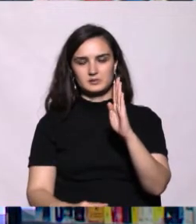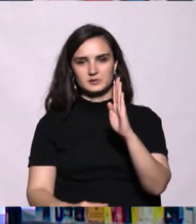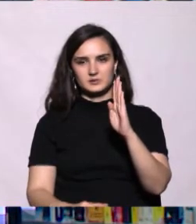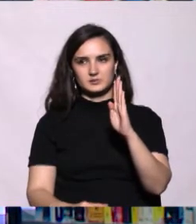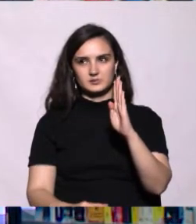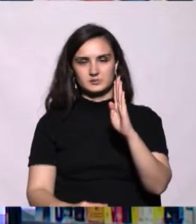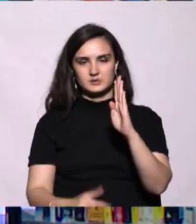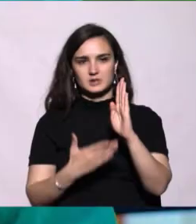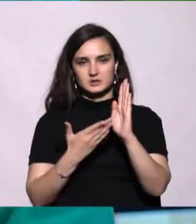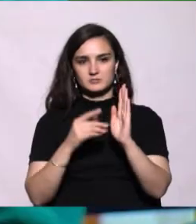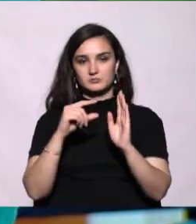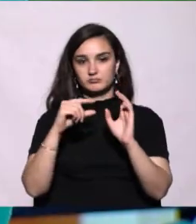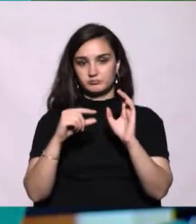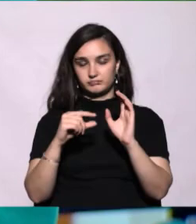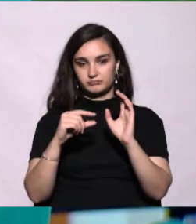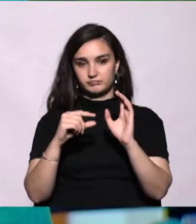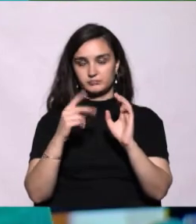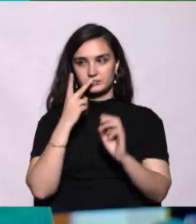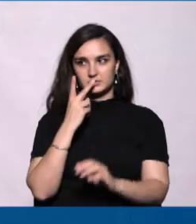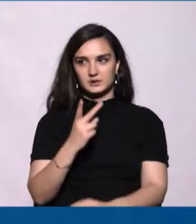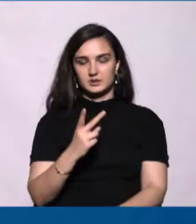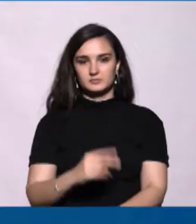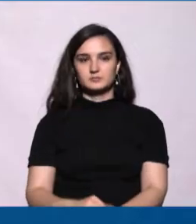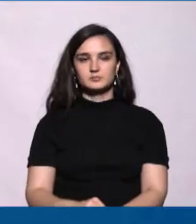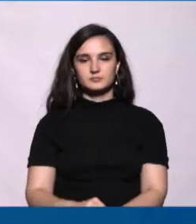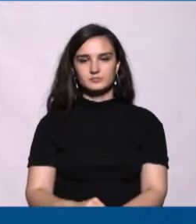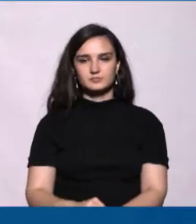Where is small B? Look at the board.